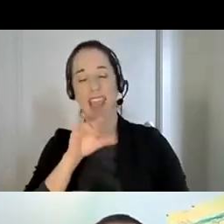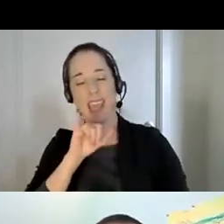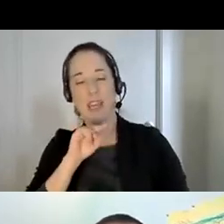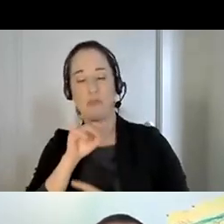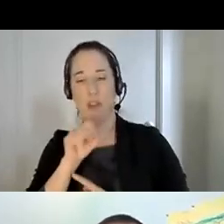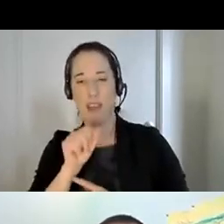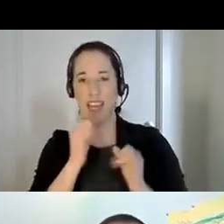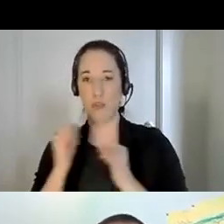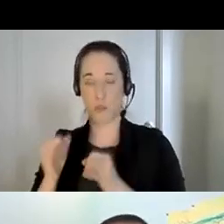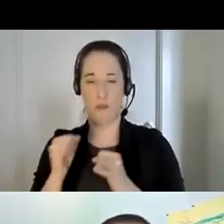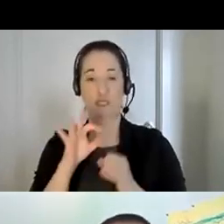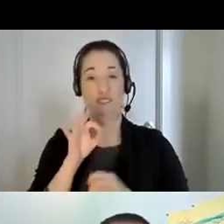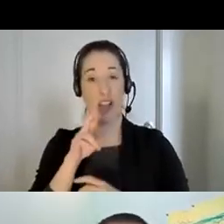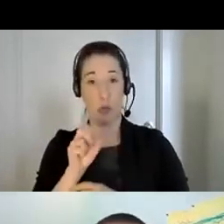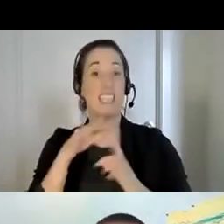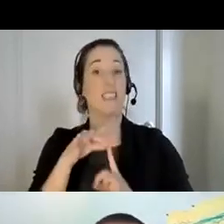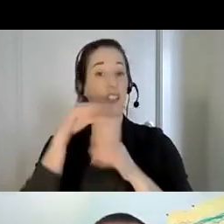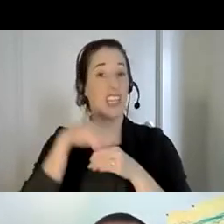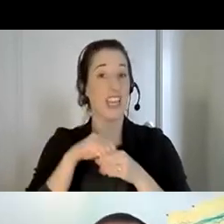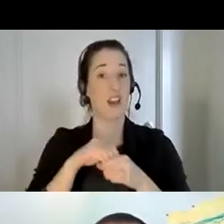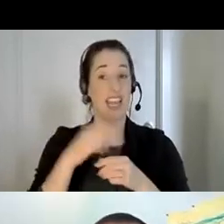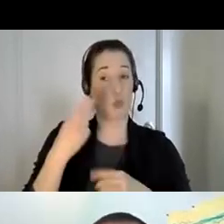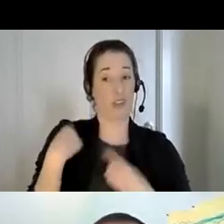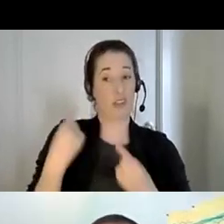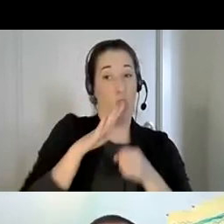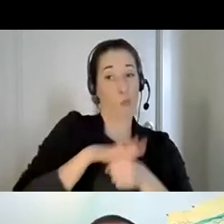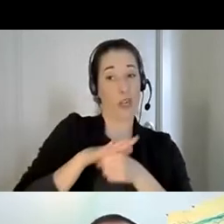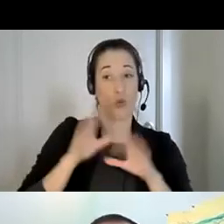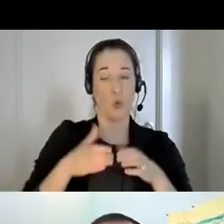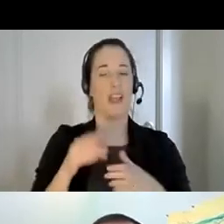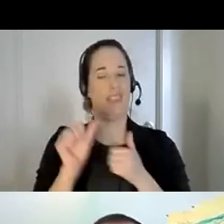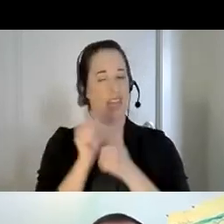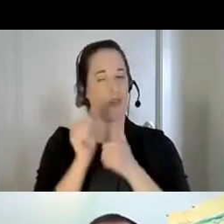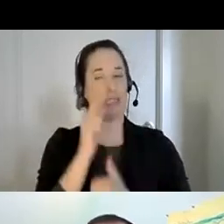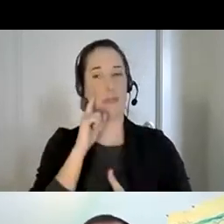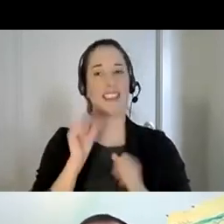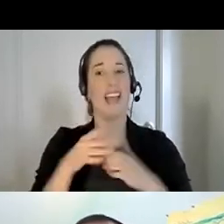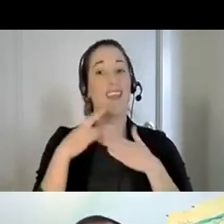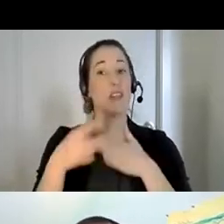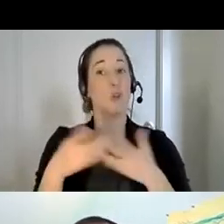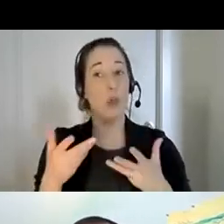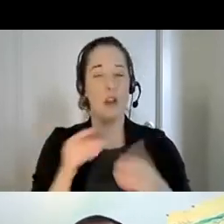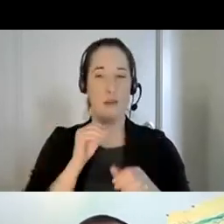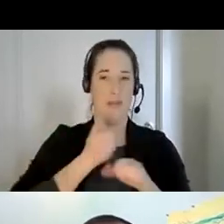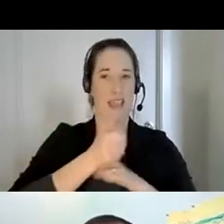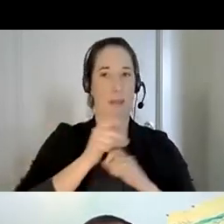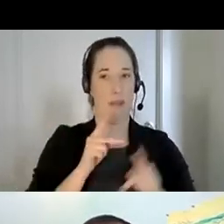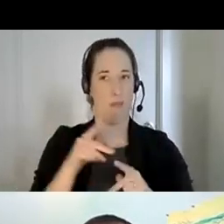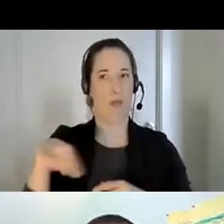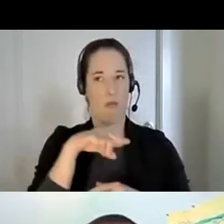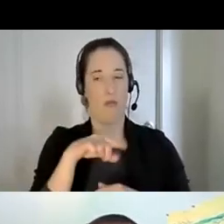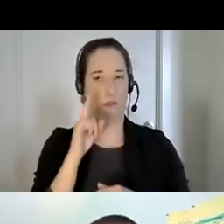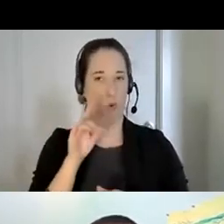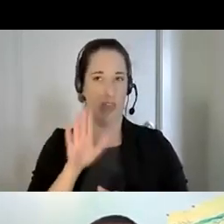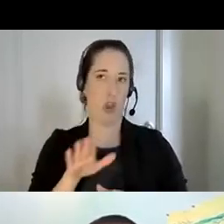oppressed groups, is dangerous because it can lead to blaming people for the problems or the issues that they face. This